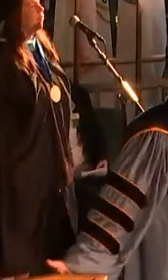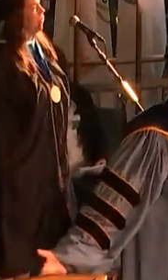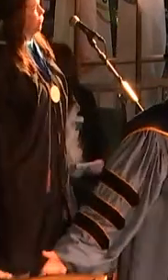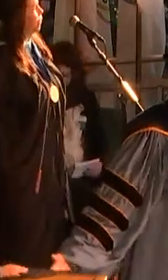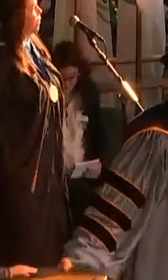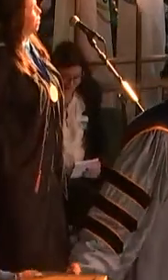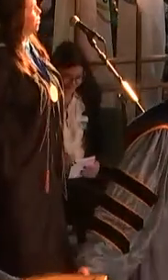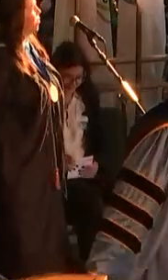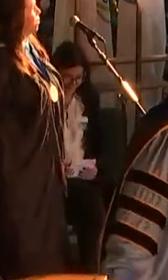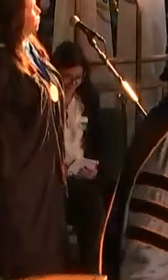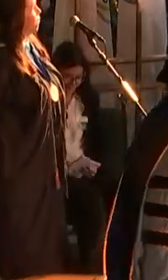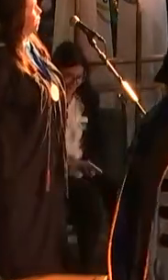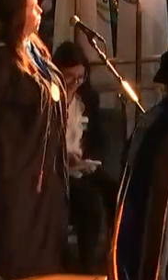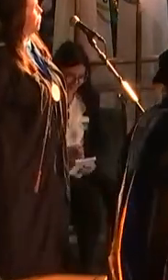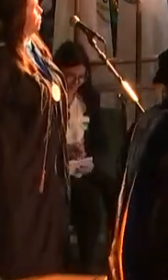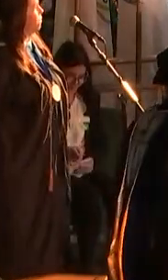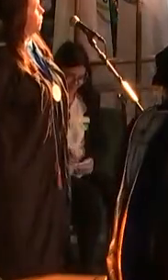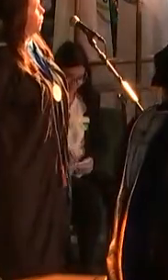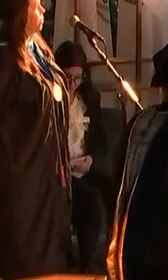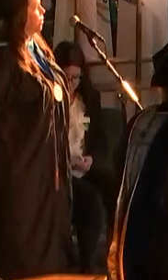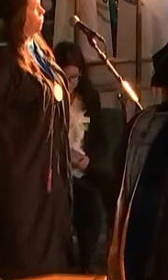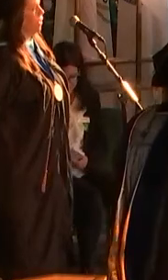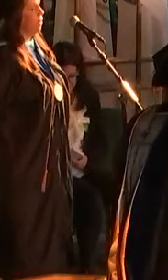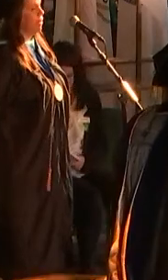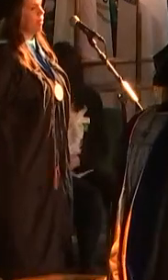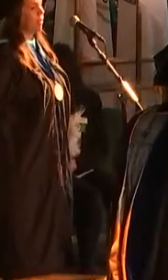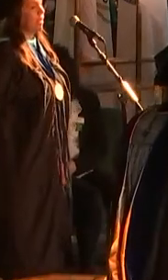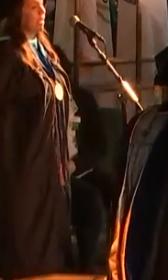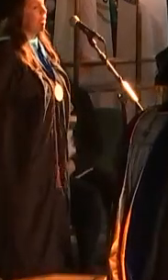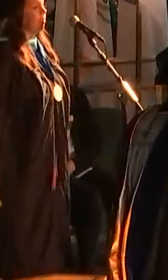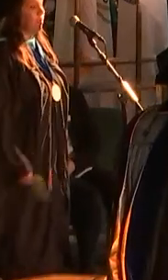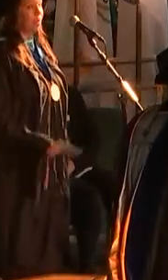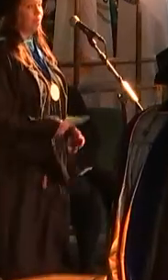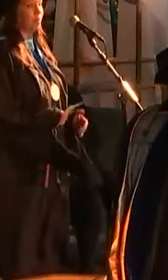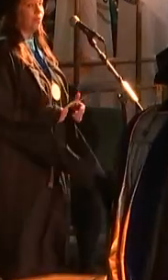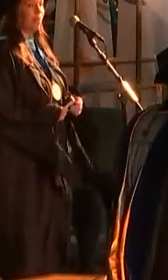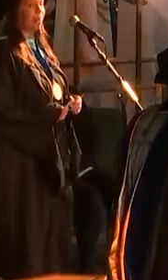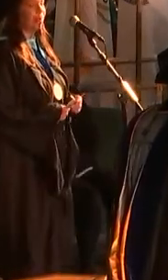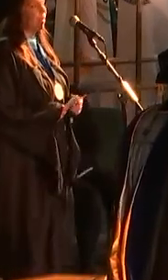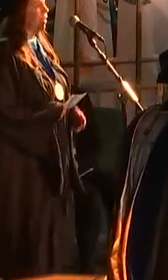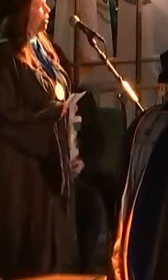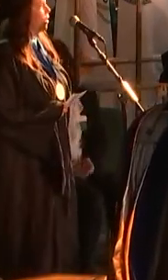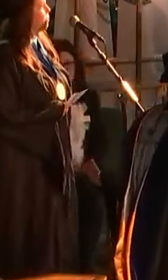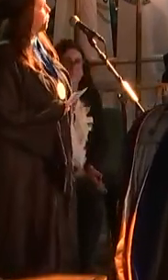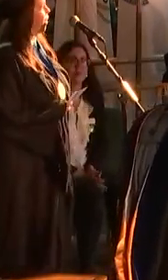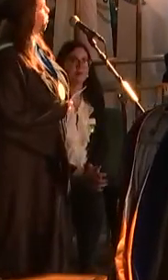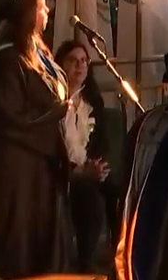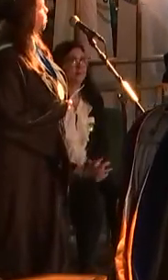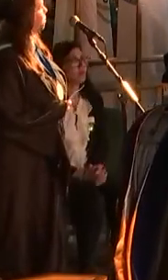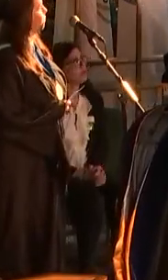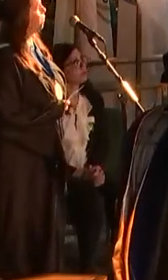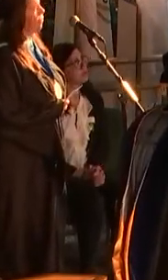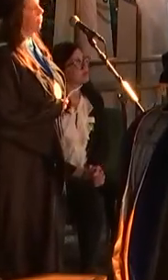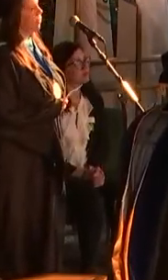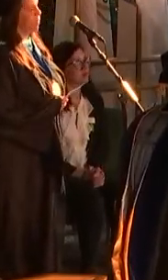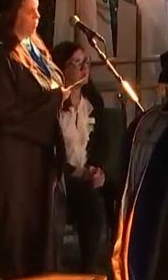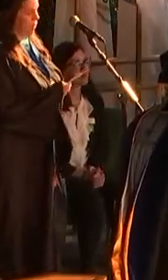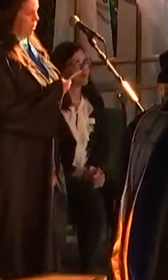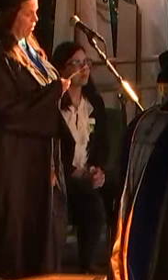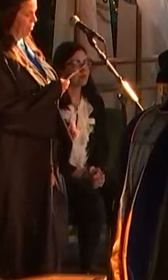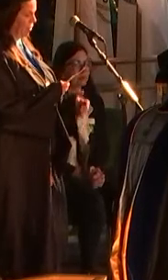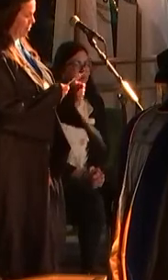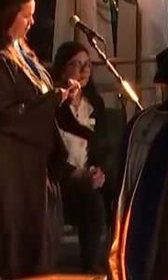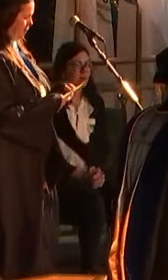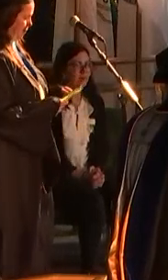Good afternoon. My name is Jennifer Pinello, Dean for Arts and Humanities. It is my pleasure to announce the candidates for graduation for Clinical